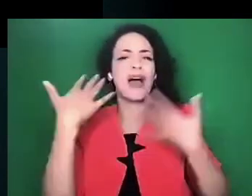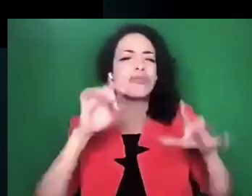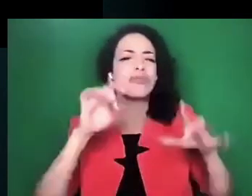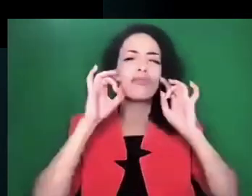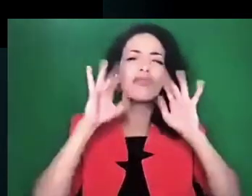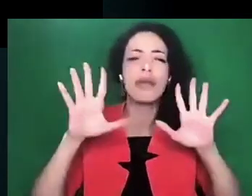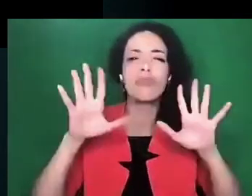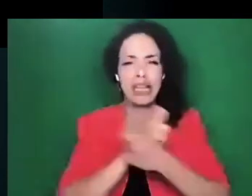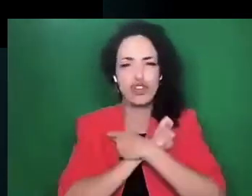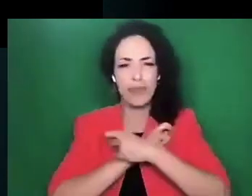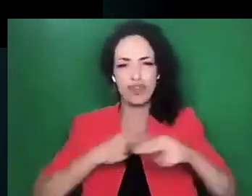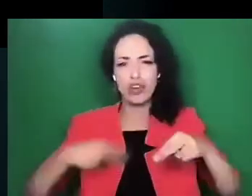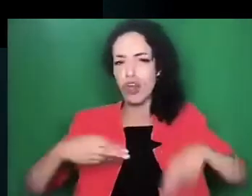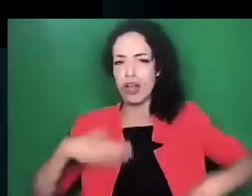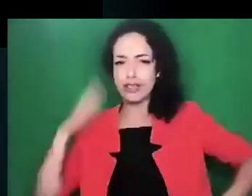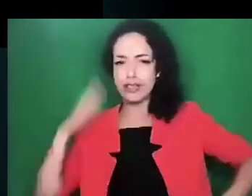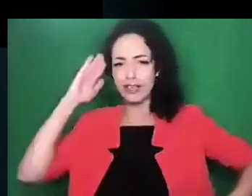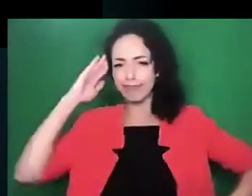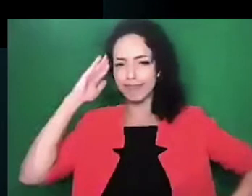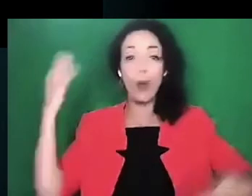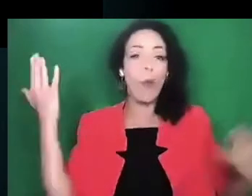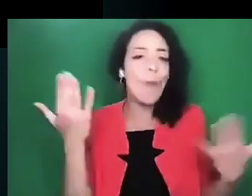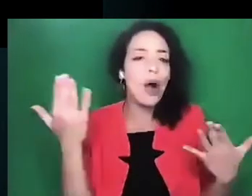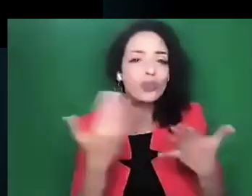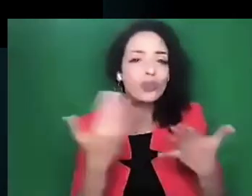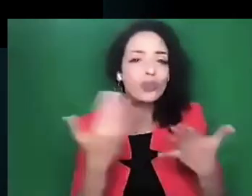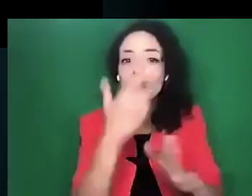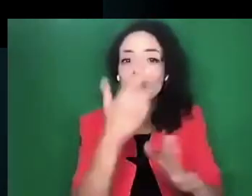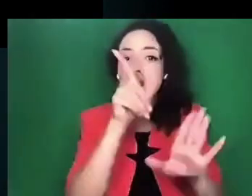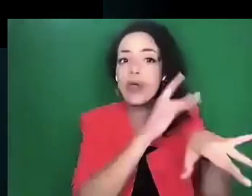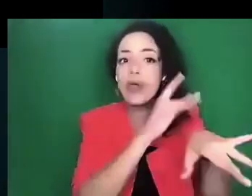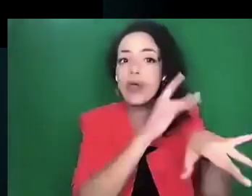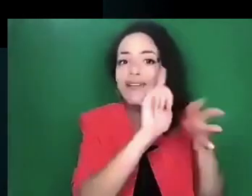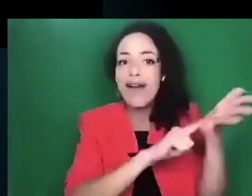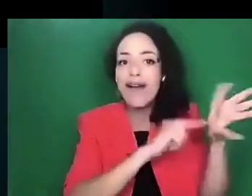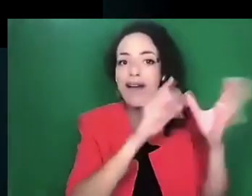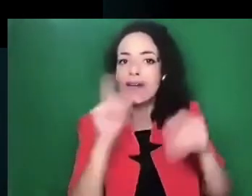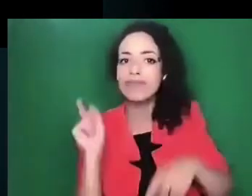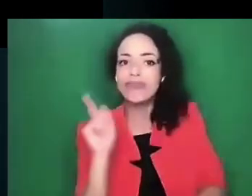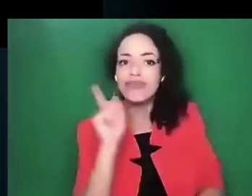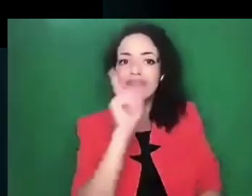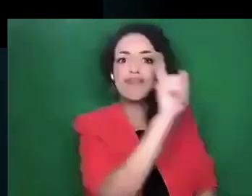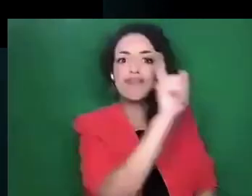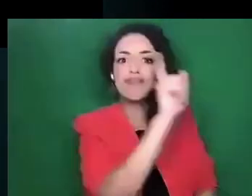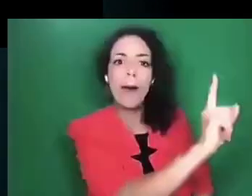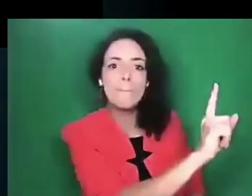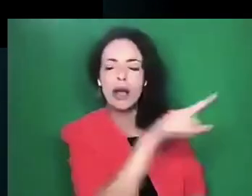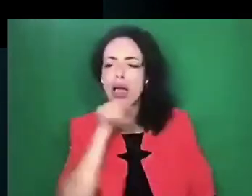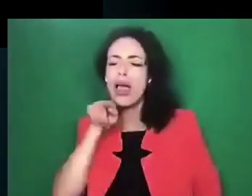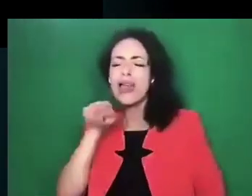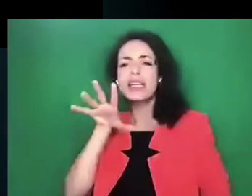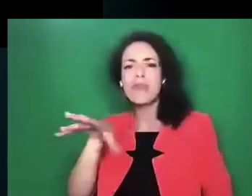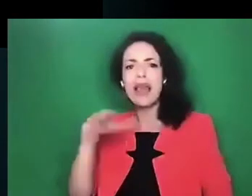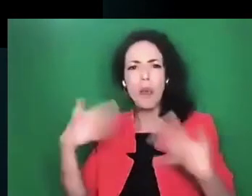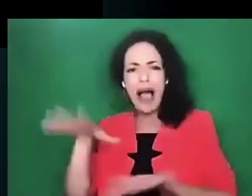What fascinated us with the story of Kit Kat was how a place could hold so many opposites and tensions. The main belly dancer